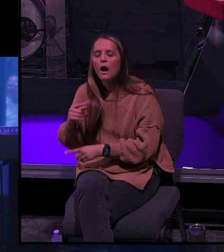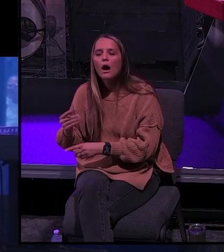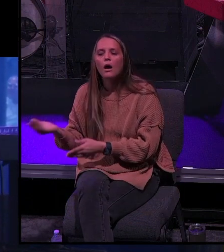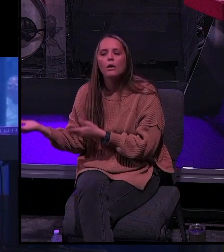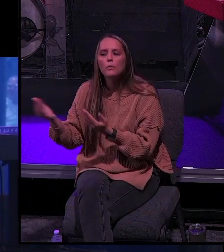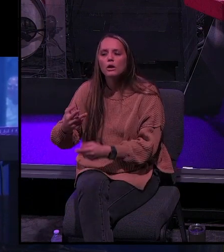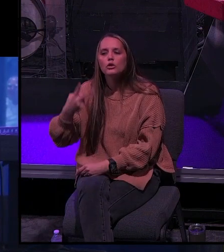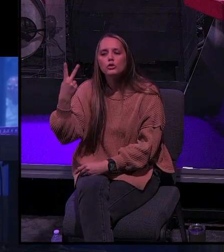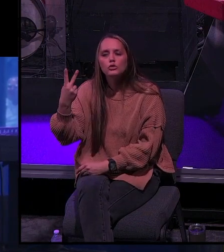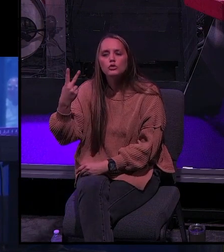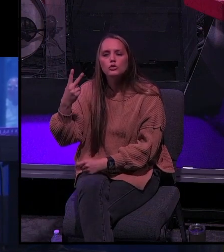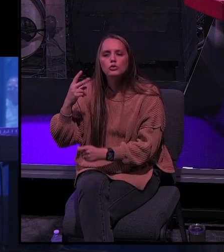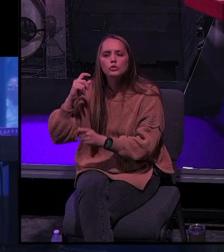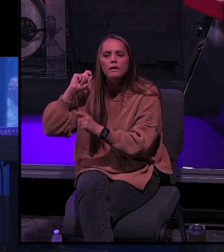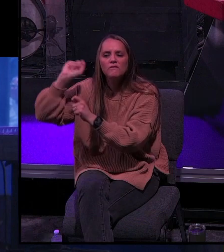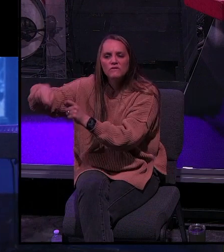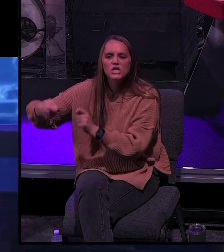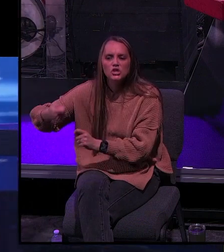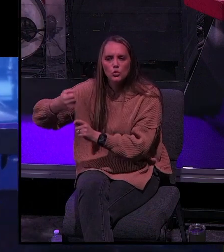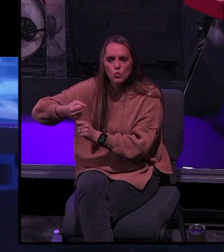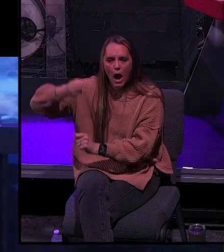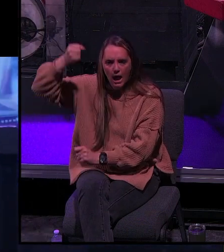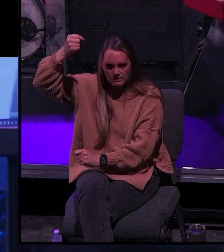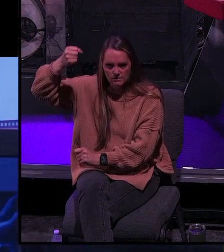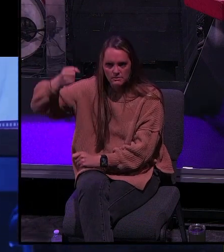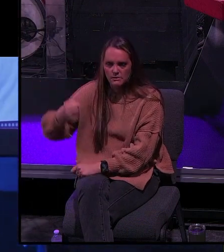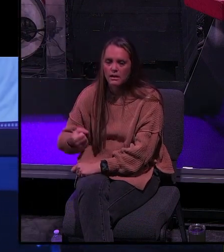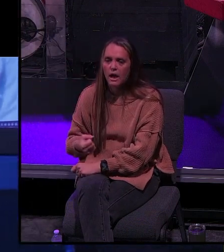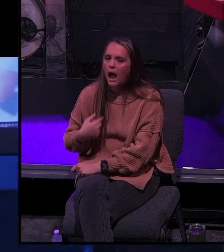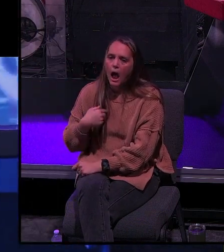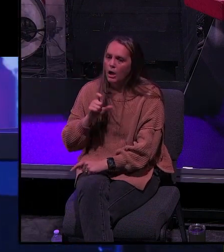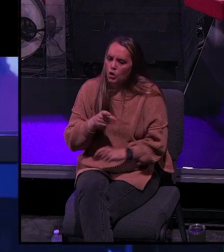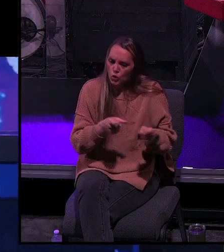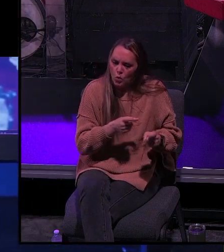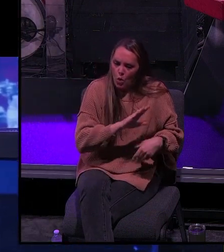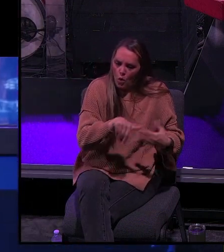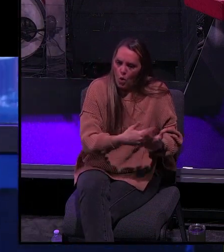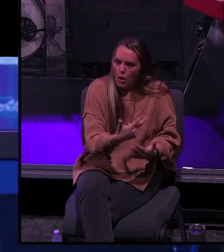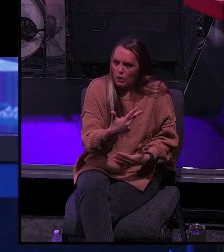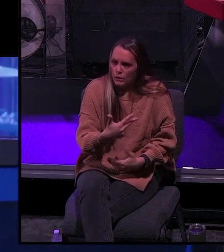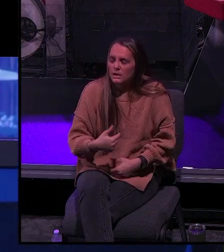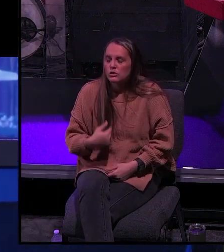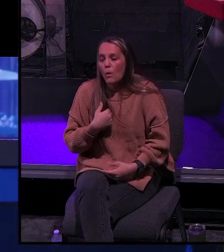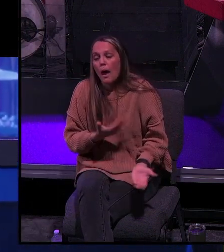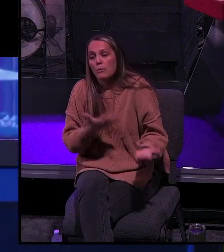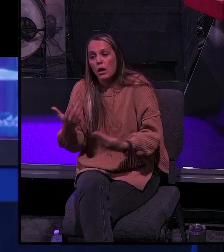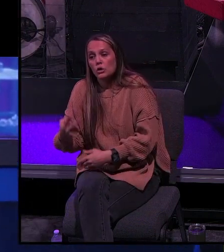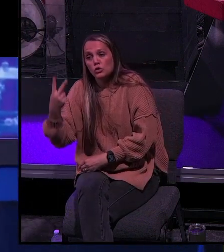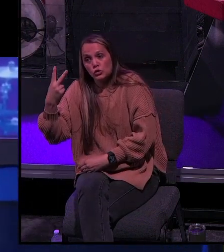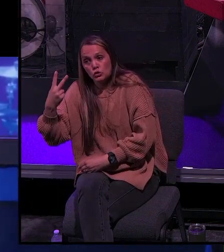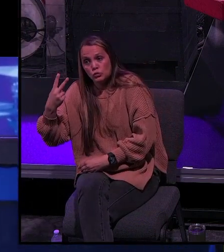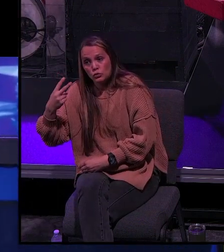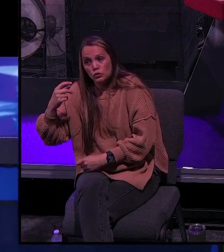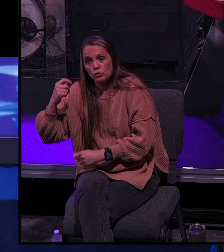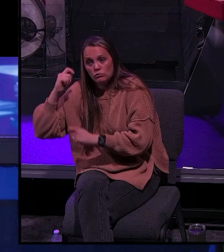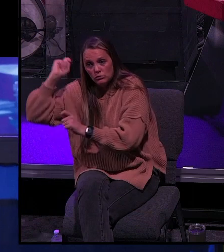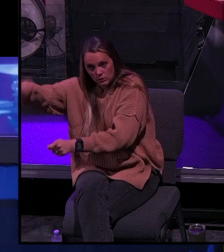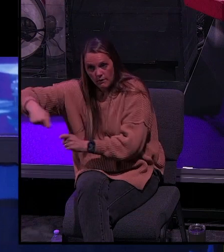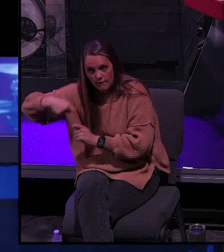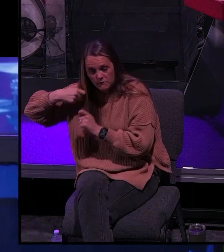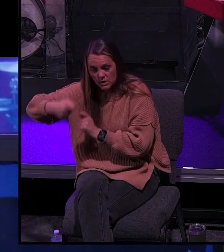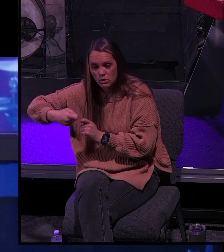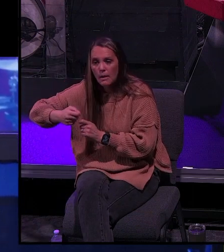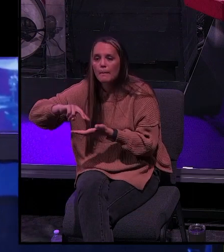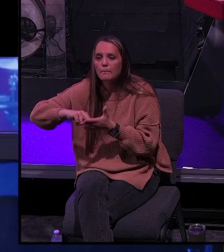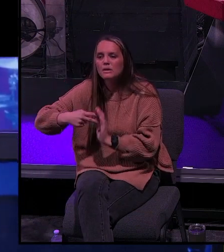was I didn't think I could handle all three of them fishing at the same time. And so two fishing rods, so that meant one of them was always going to be sitting